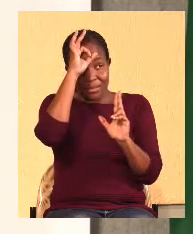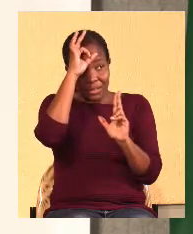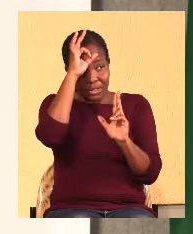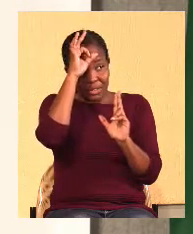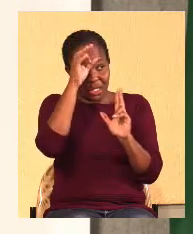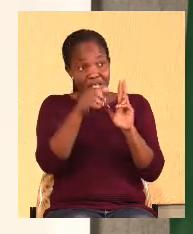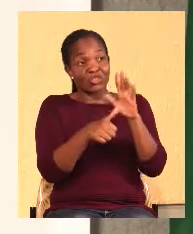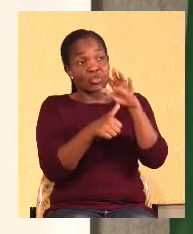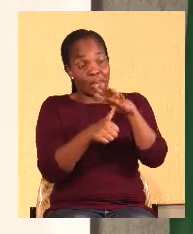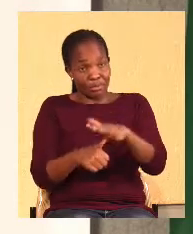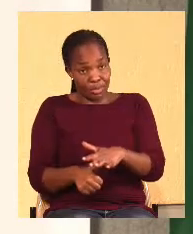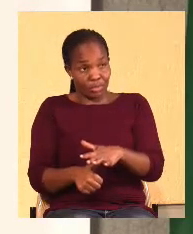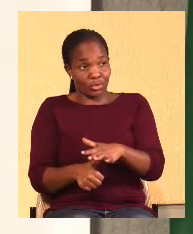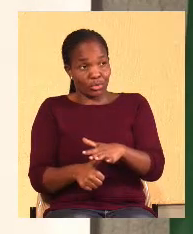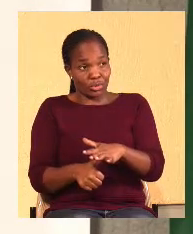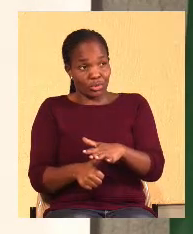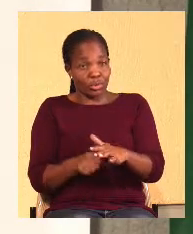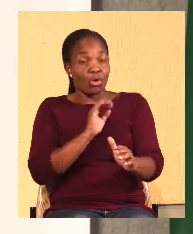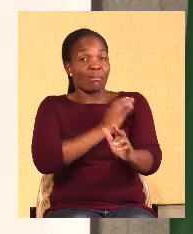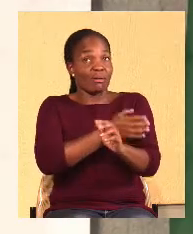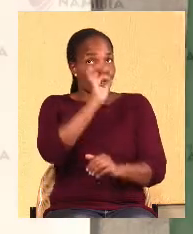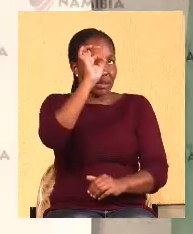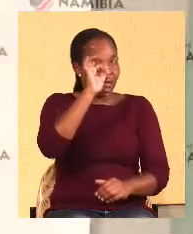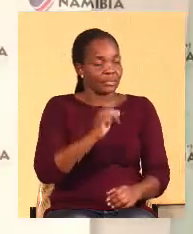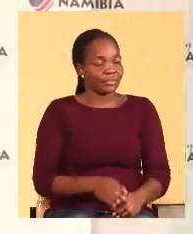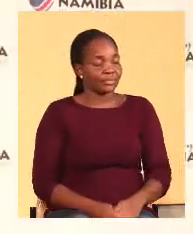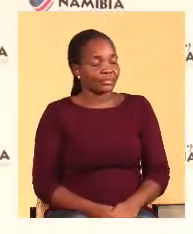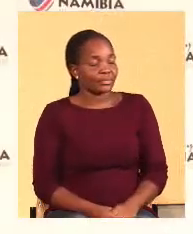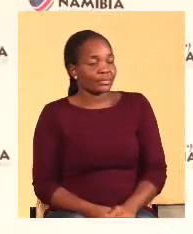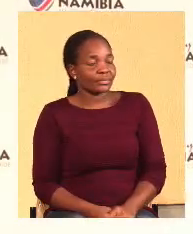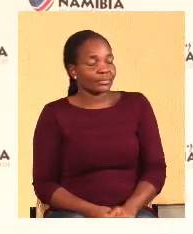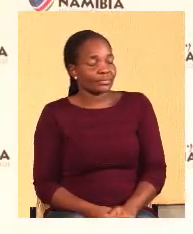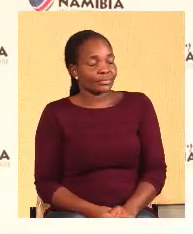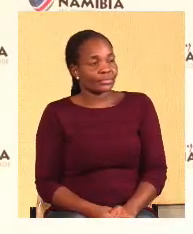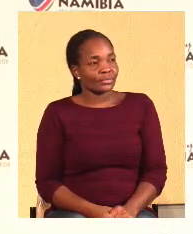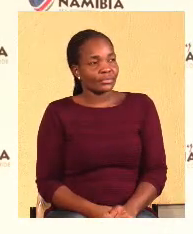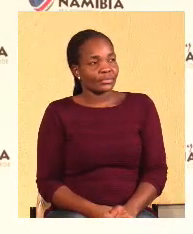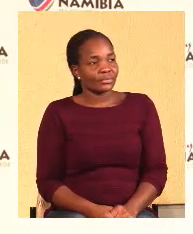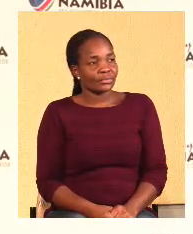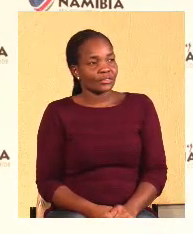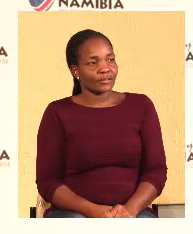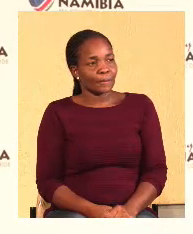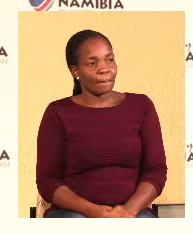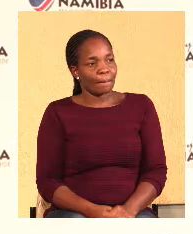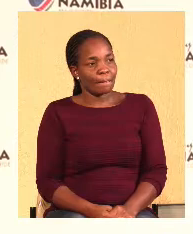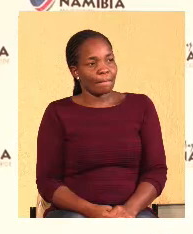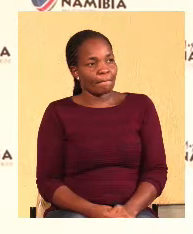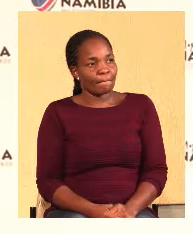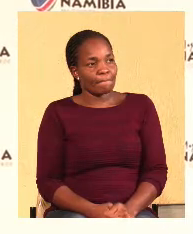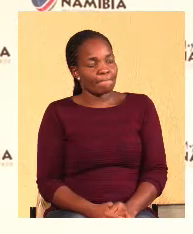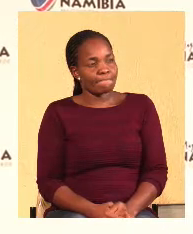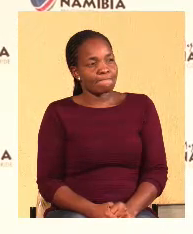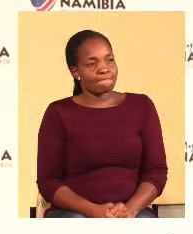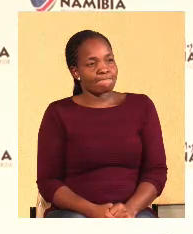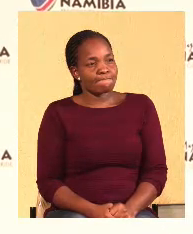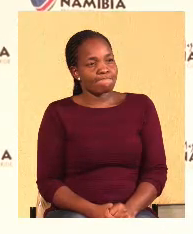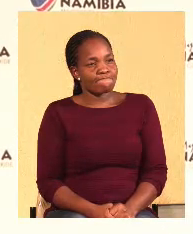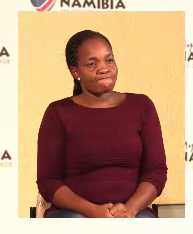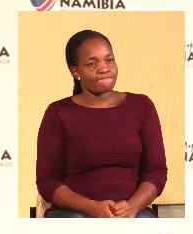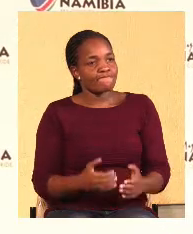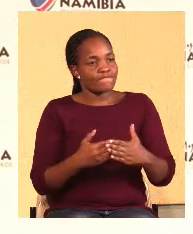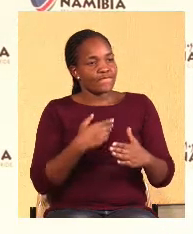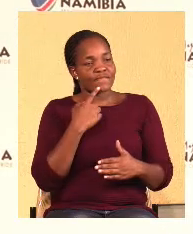abusing possibly their powers? John, yes. It has been pointed out earlier that the